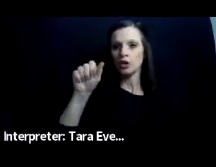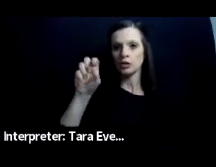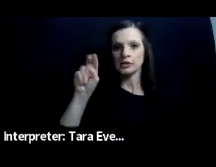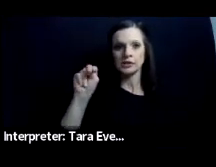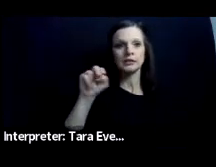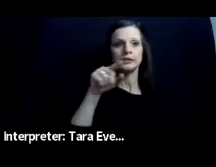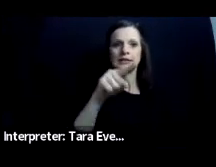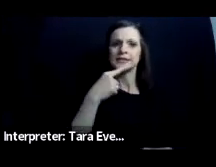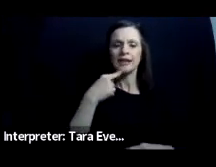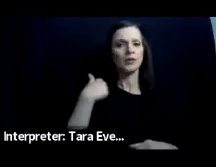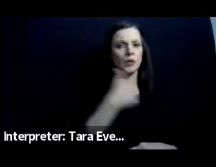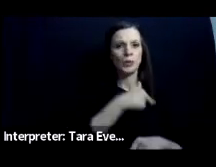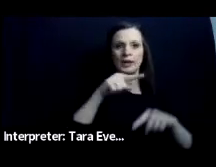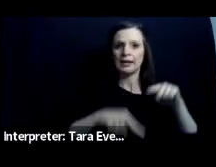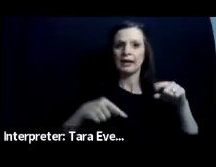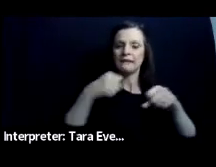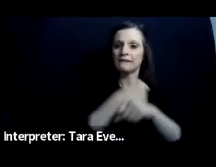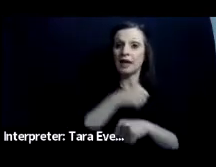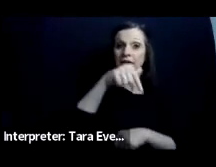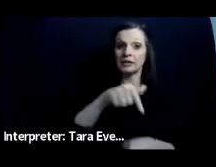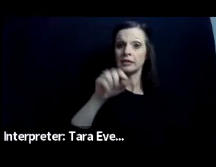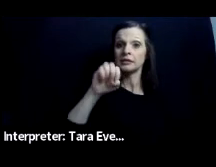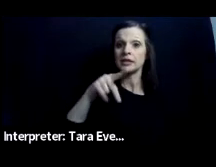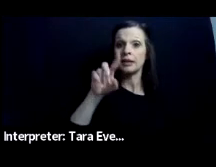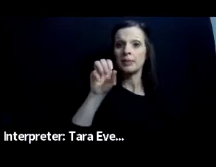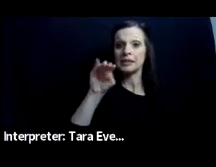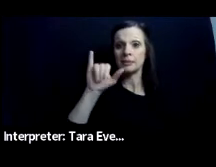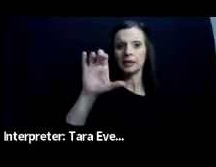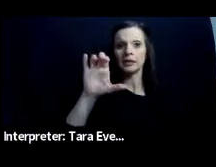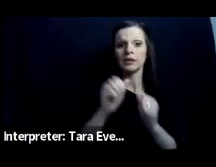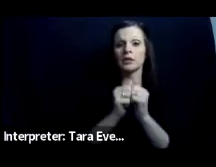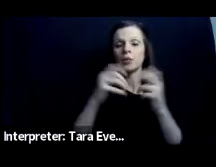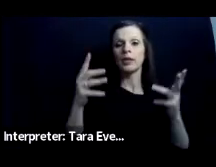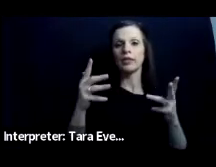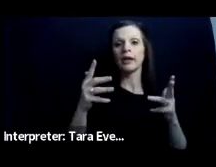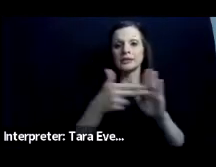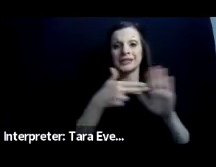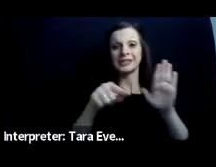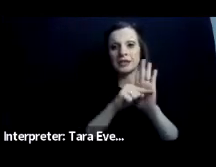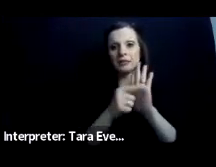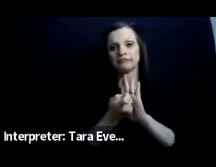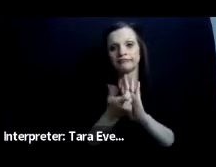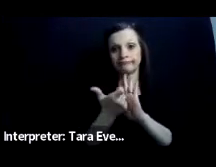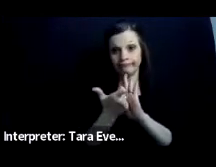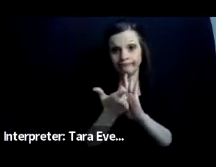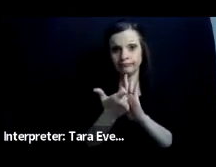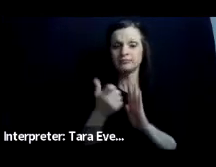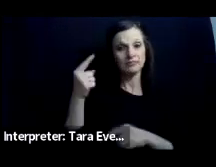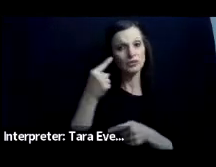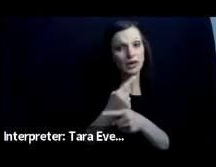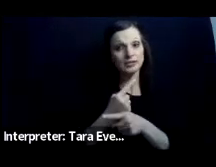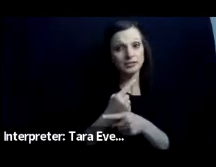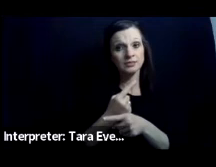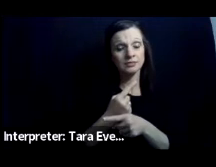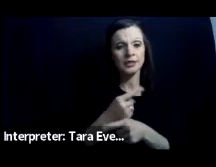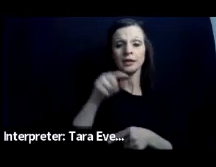stigma. And he is absolutely correct. And a big reason why the numbers have